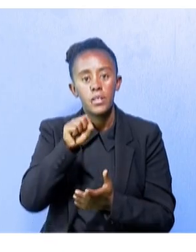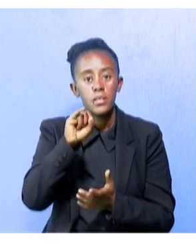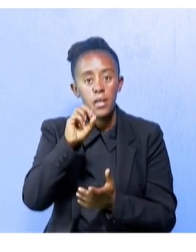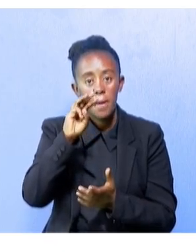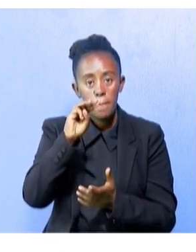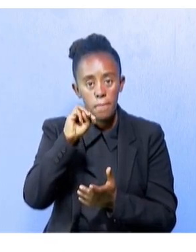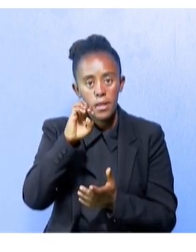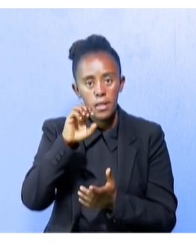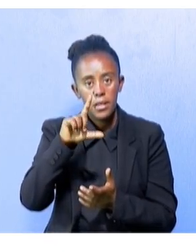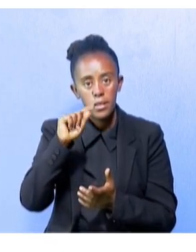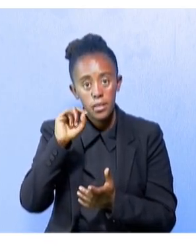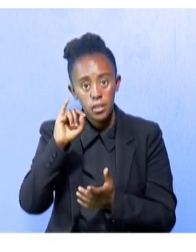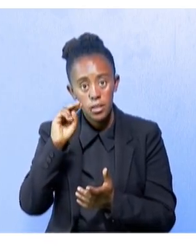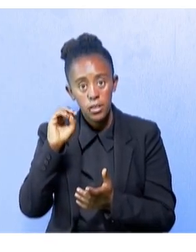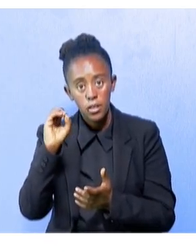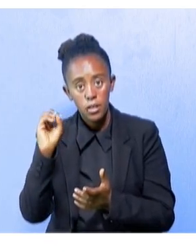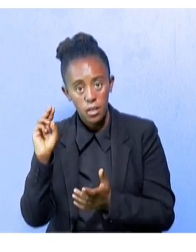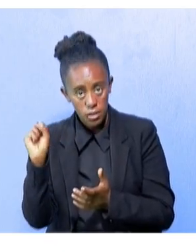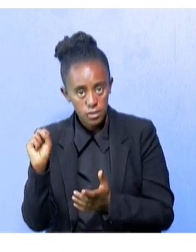Simultaneous actions.